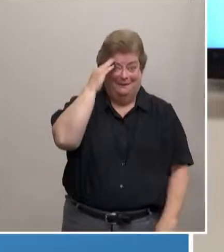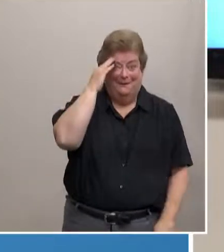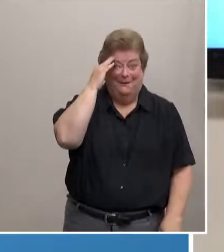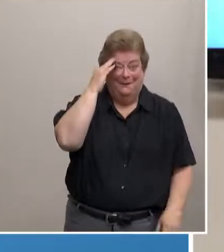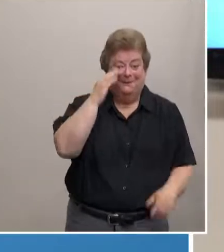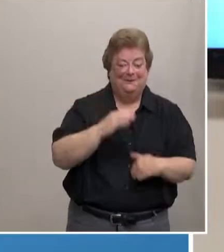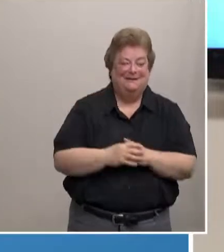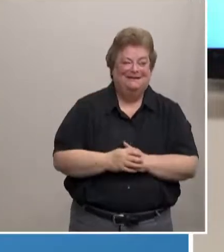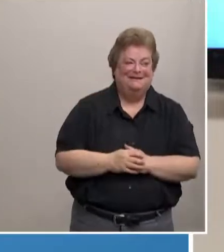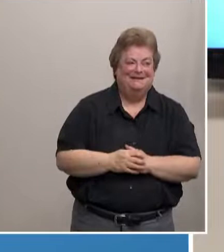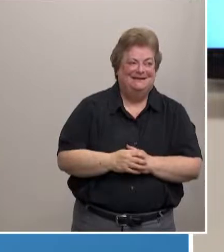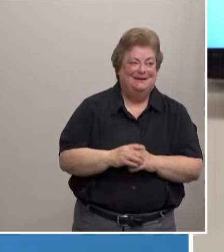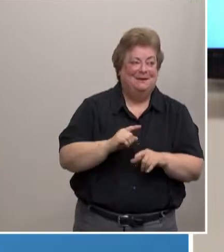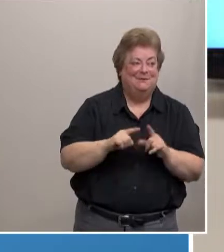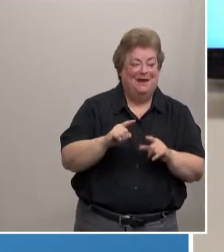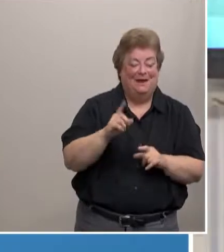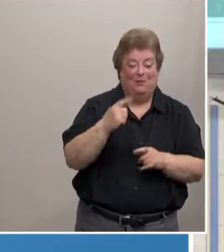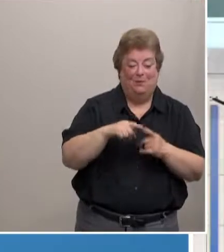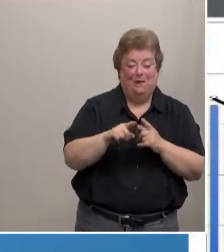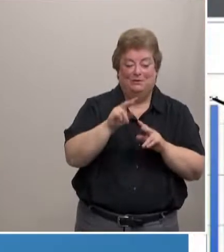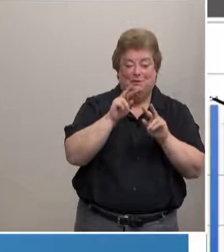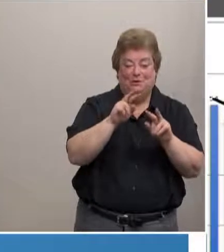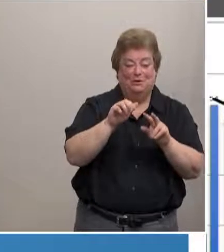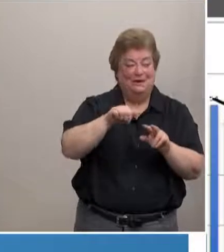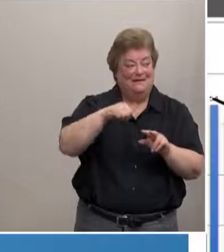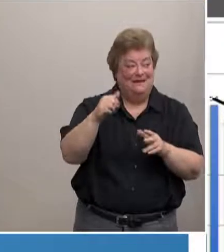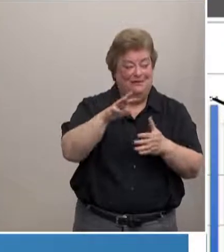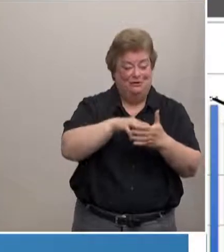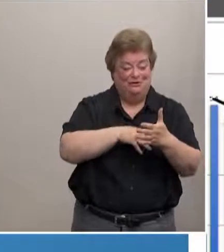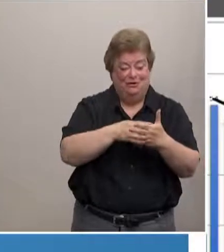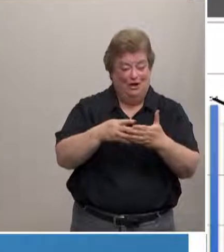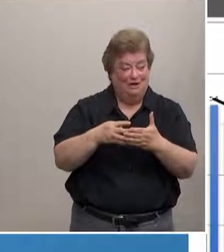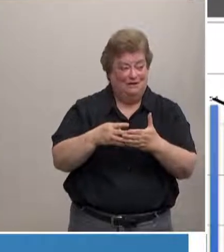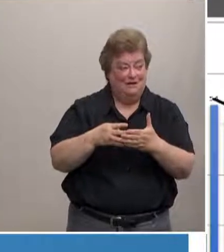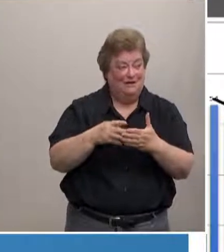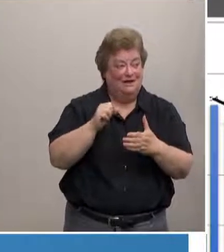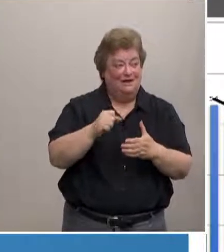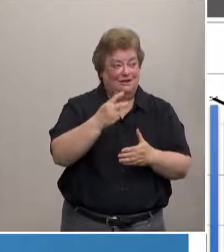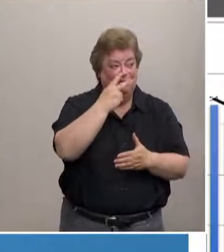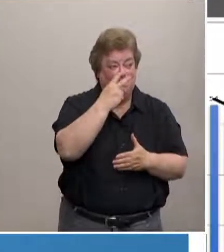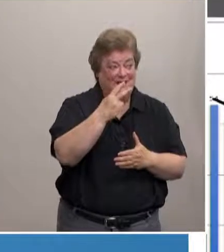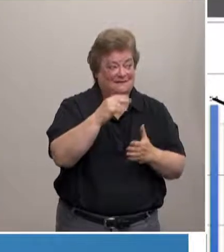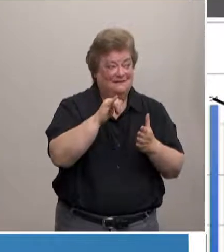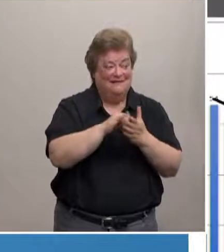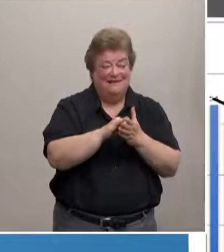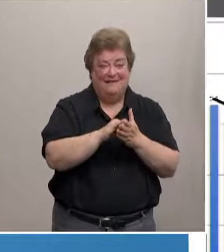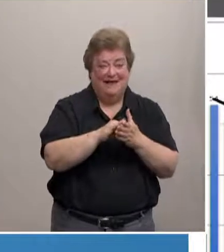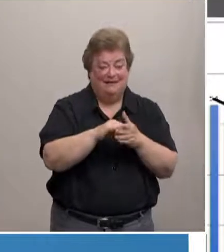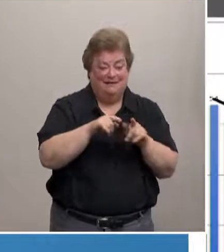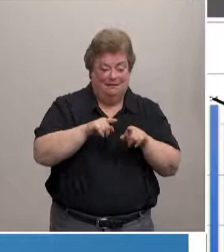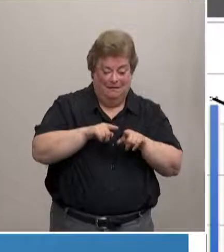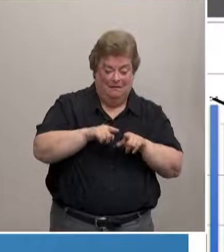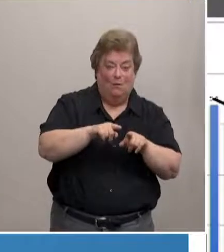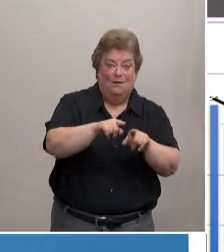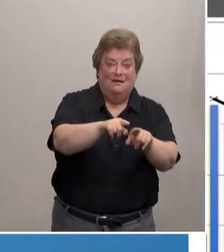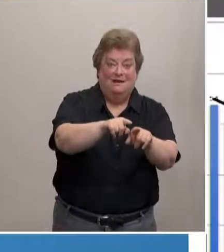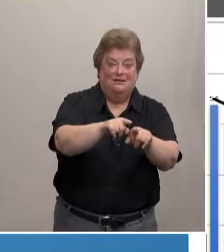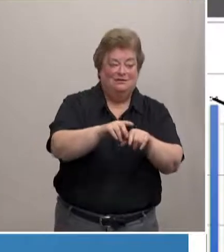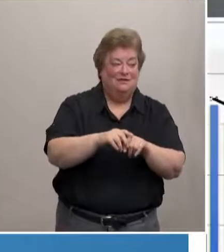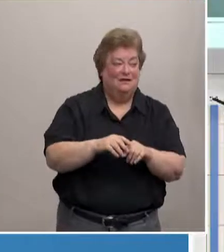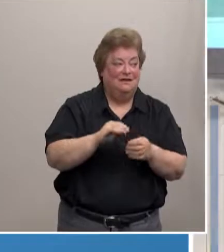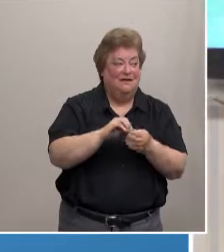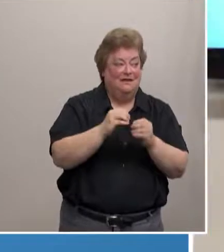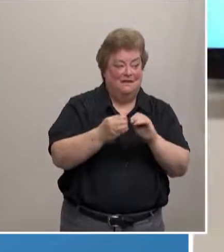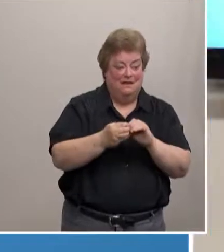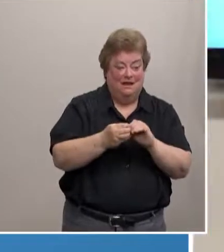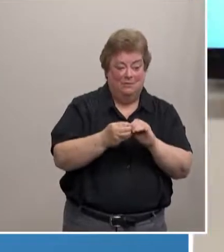But Bill, when you look at that other chart we showed at the end, you can see that direct correlation as the numbers